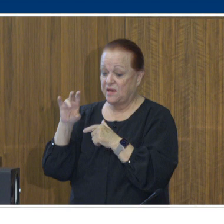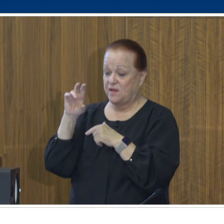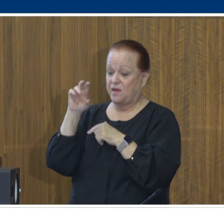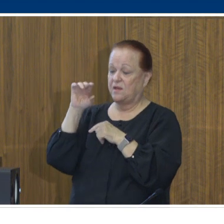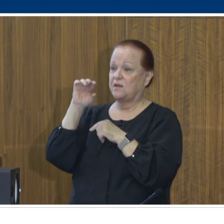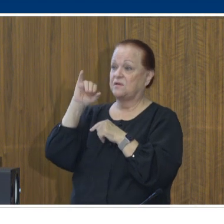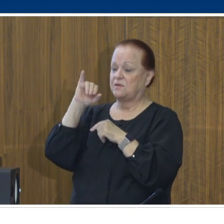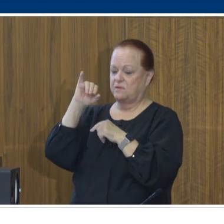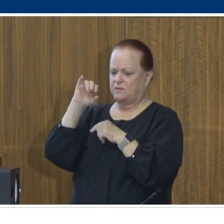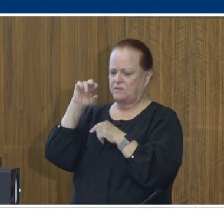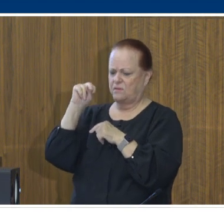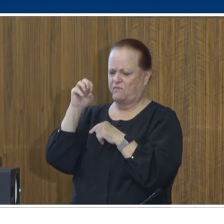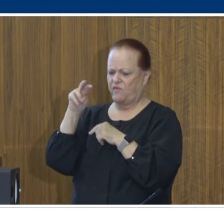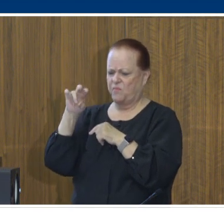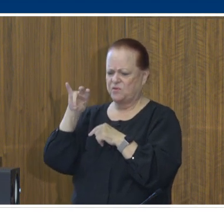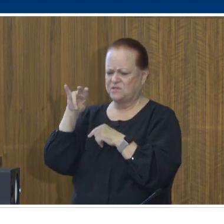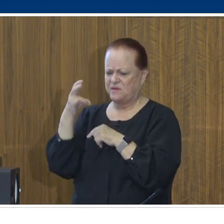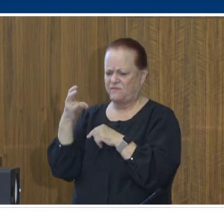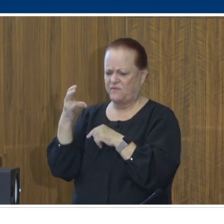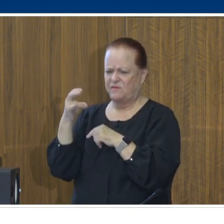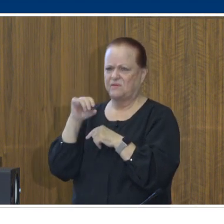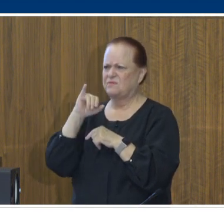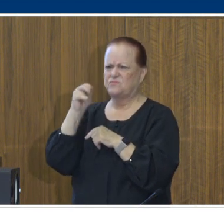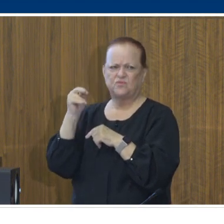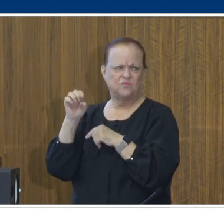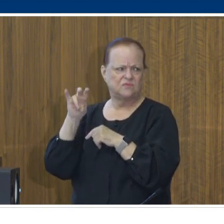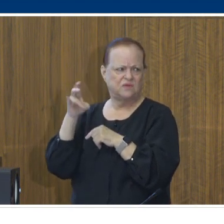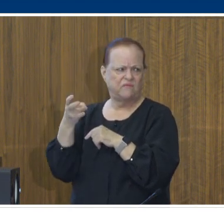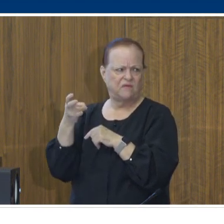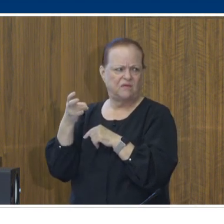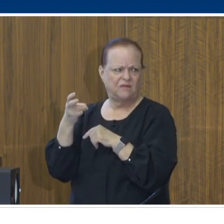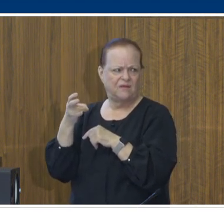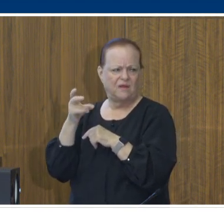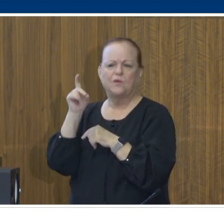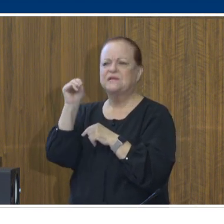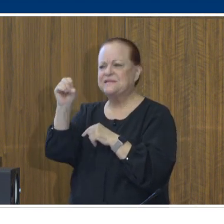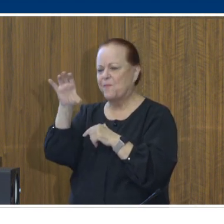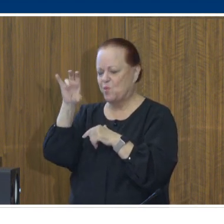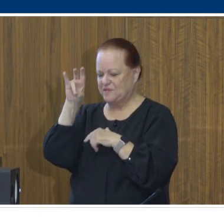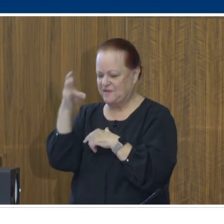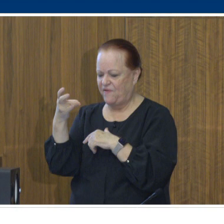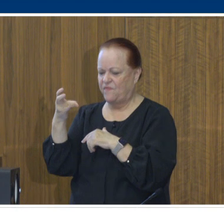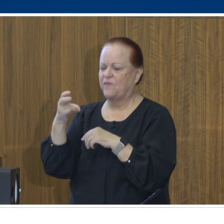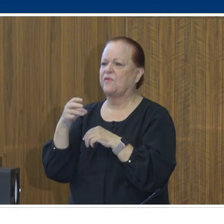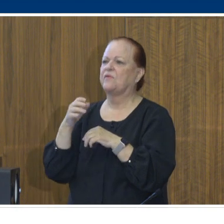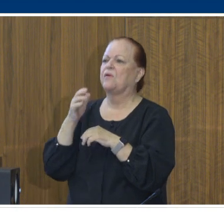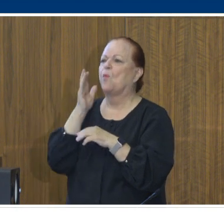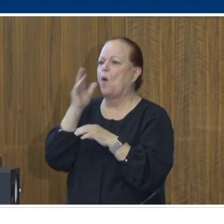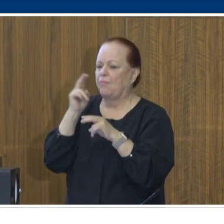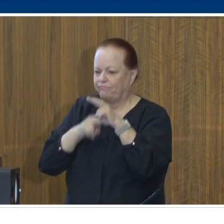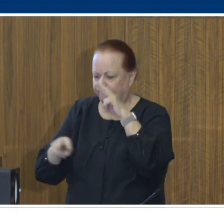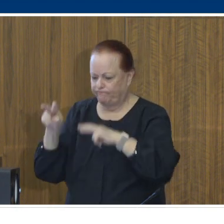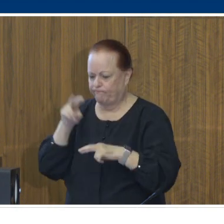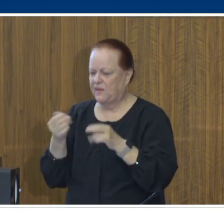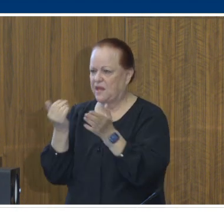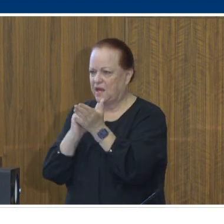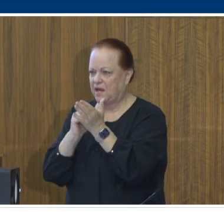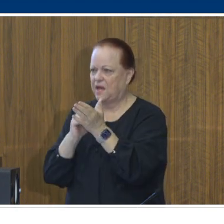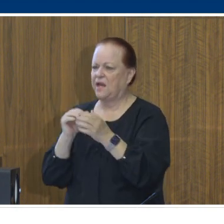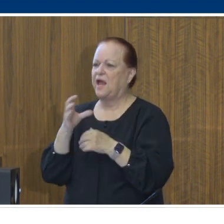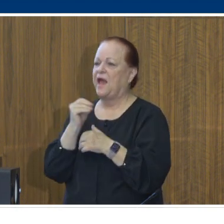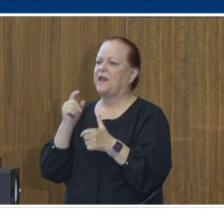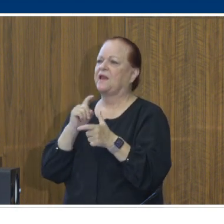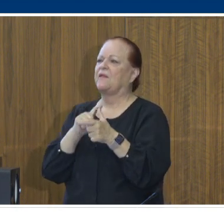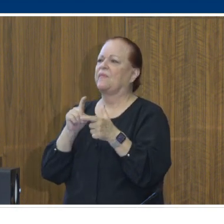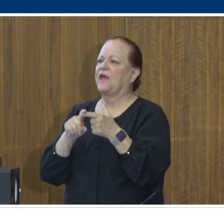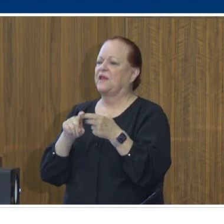the redistricting ordinance and maps. Then the following Tuesday on December 14th, the board will consider the second